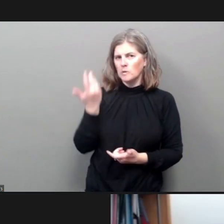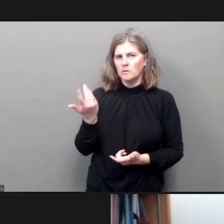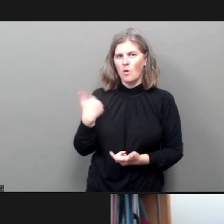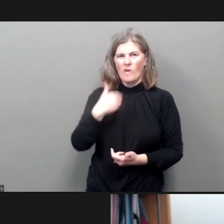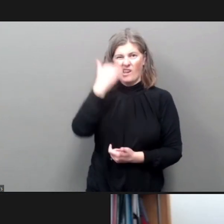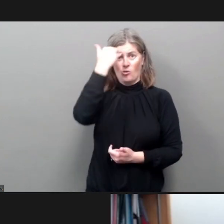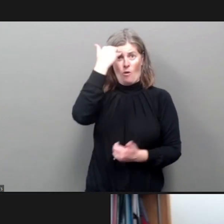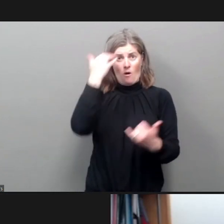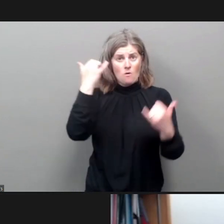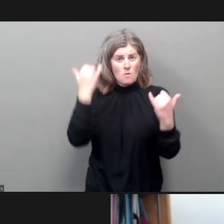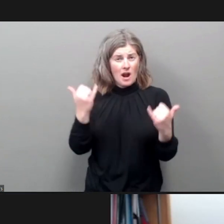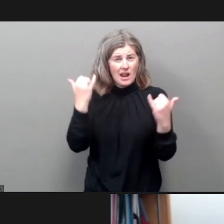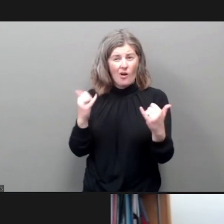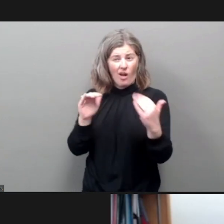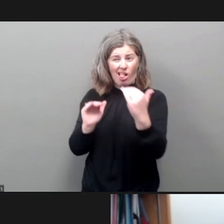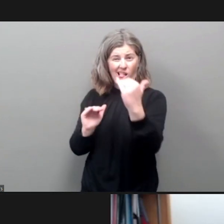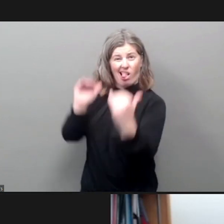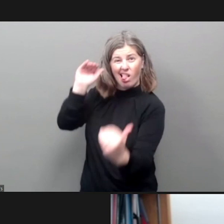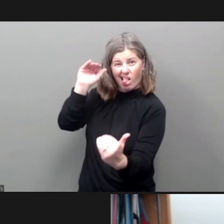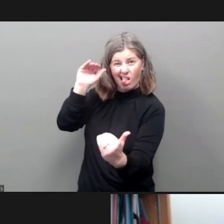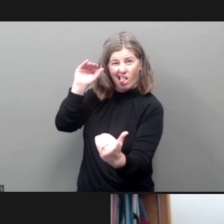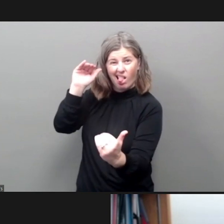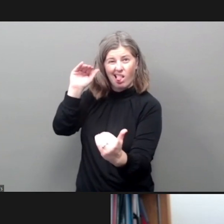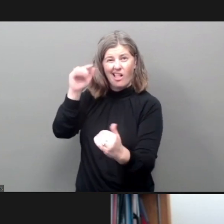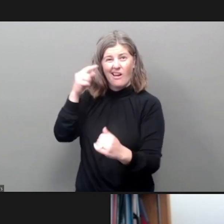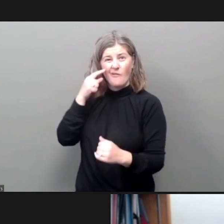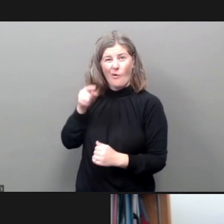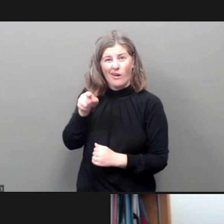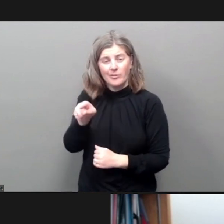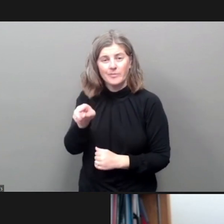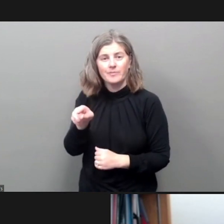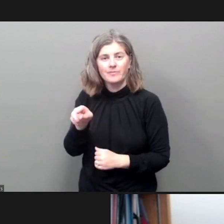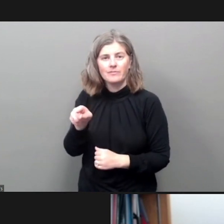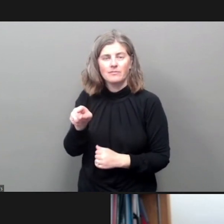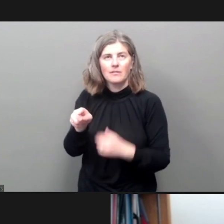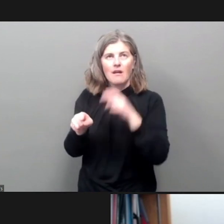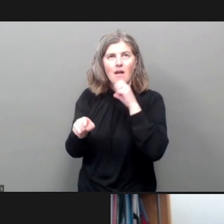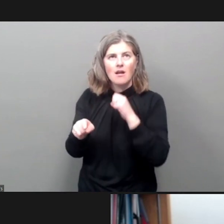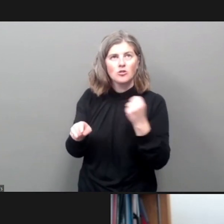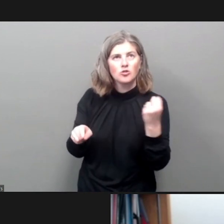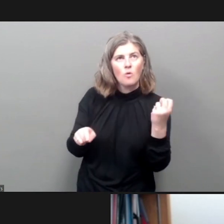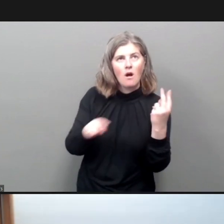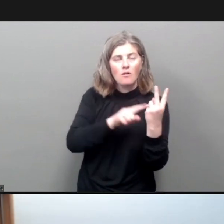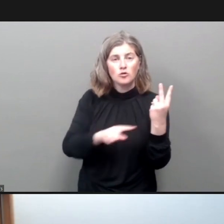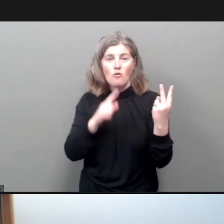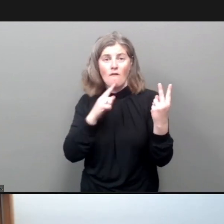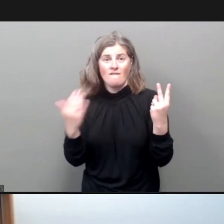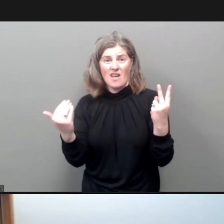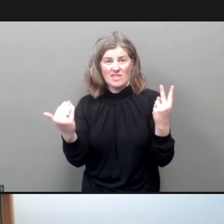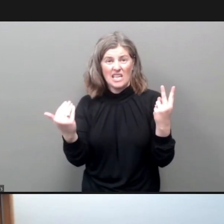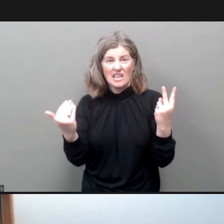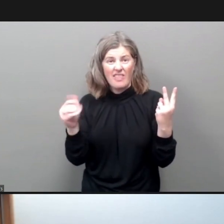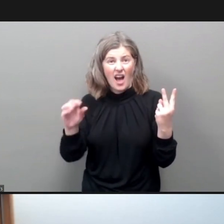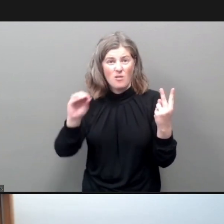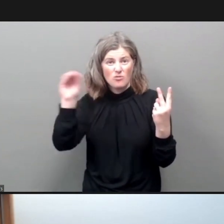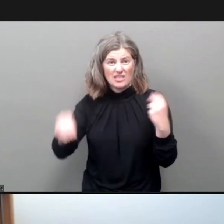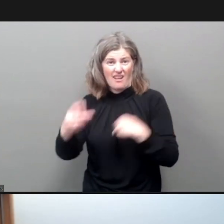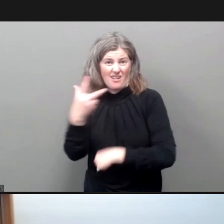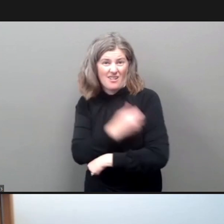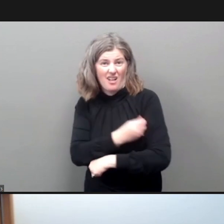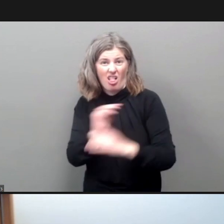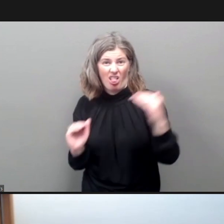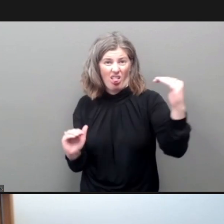right now disproportionately for 12 to 15-year-old vaccinations, our disparity